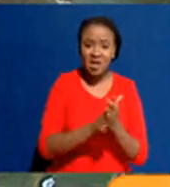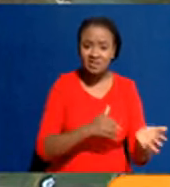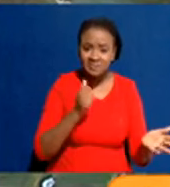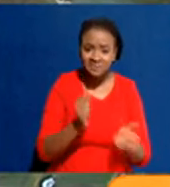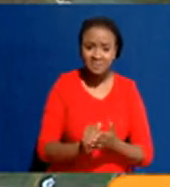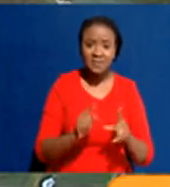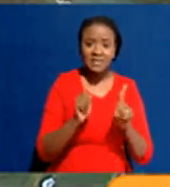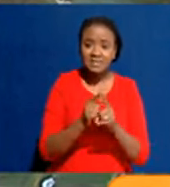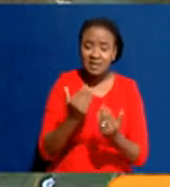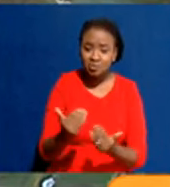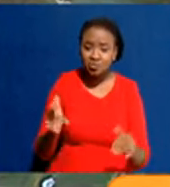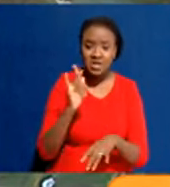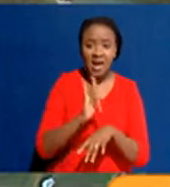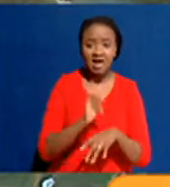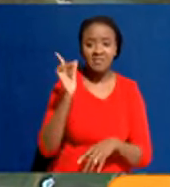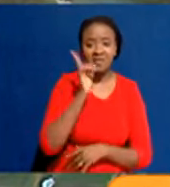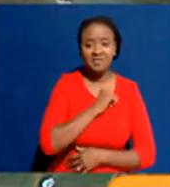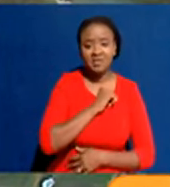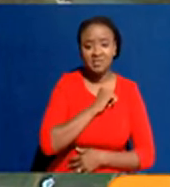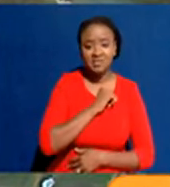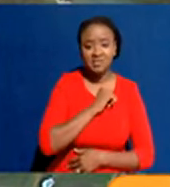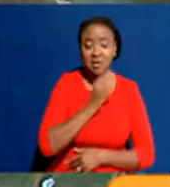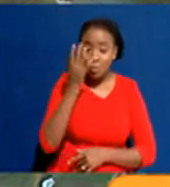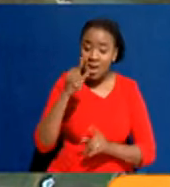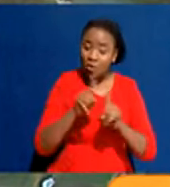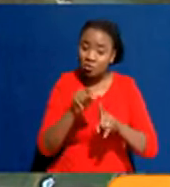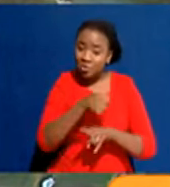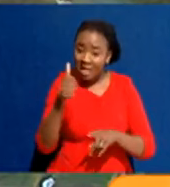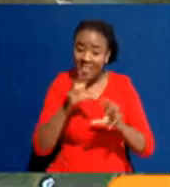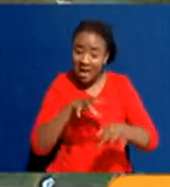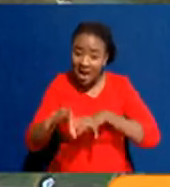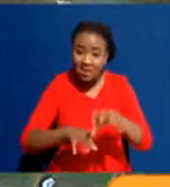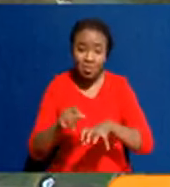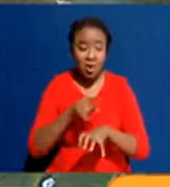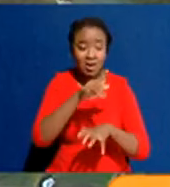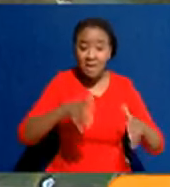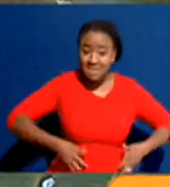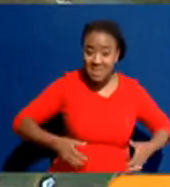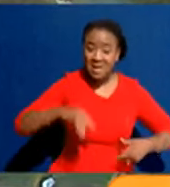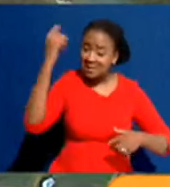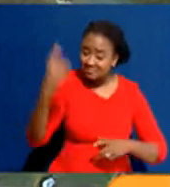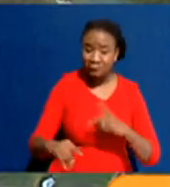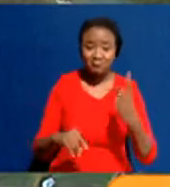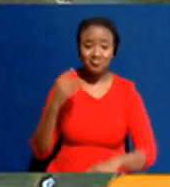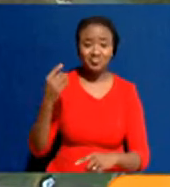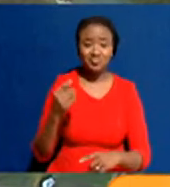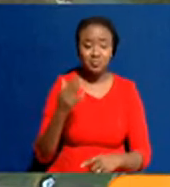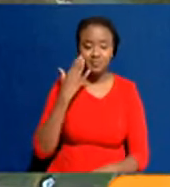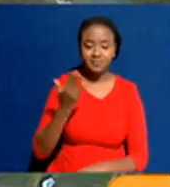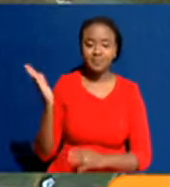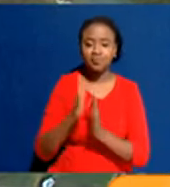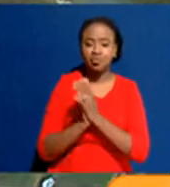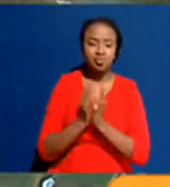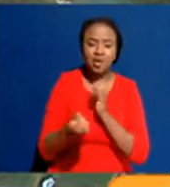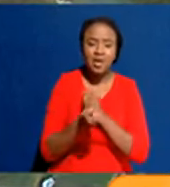young children, with domestic animals also suffering the wrath of the animals. As our very own Laura Otieno reports, the affected